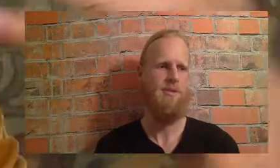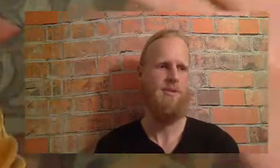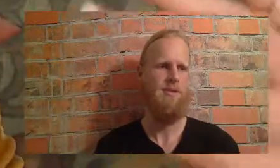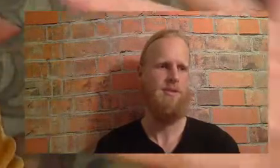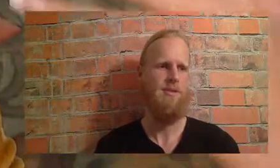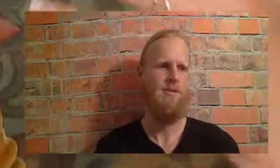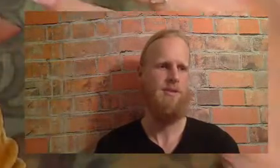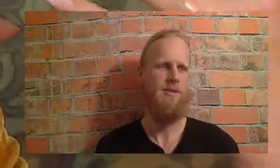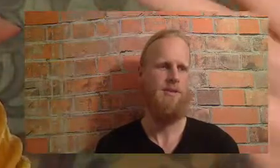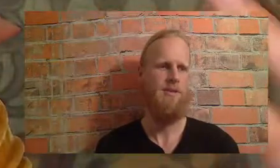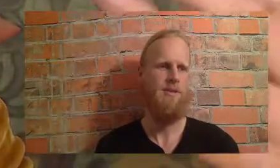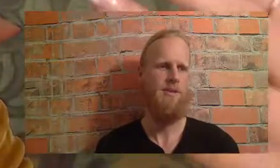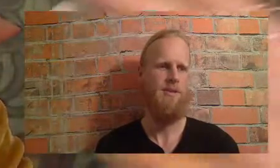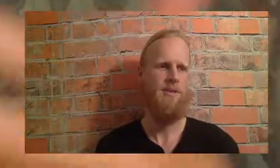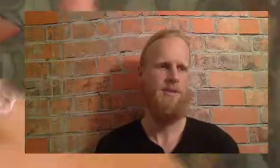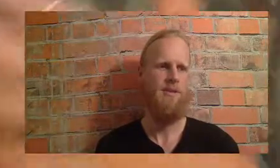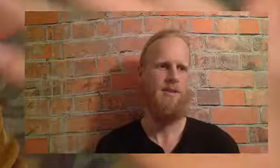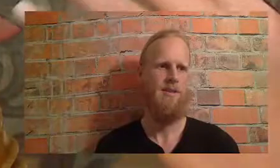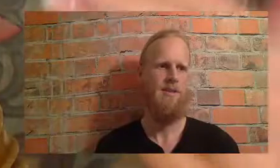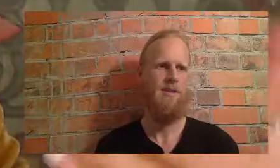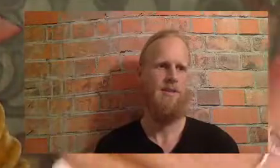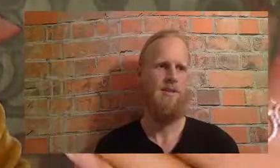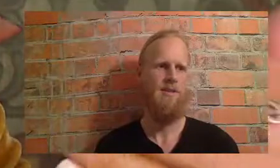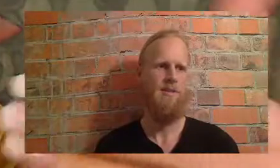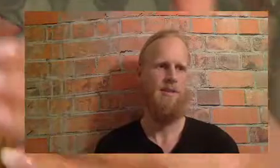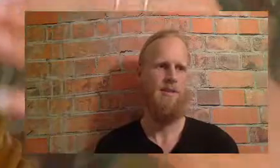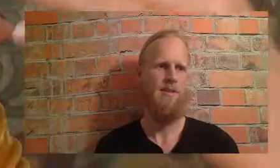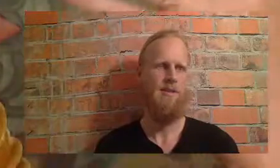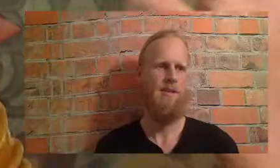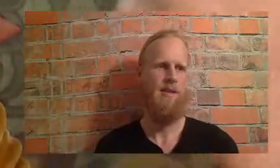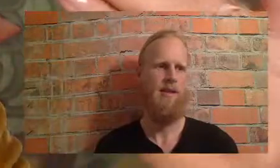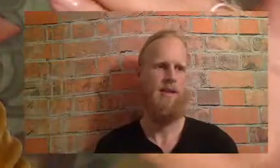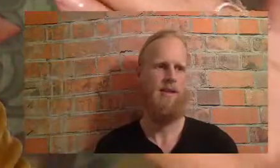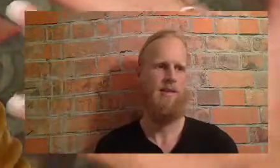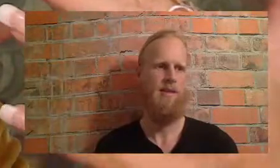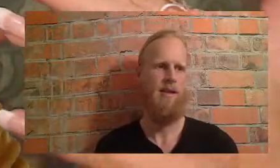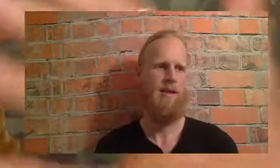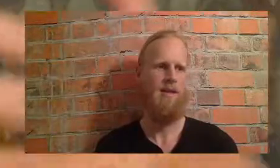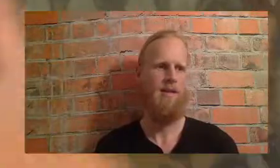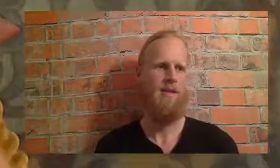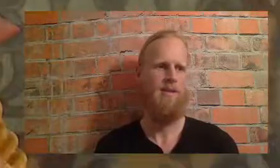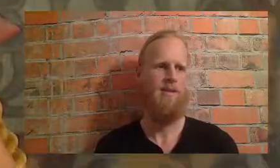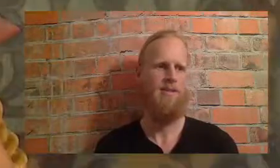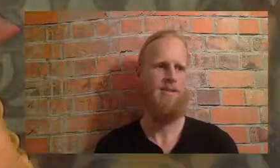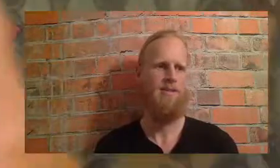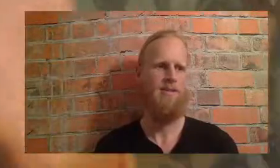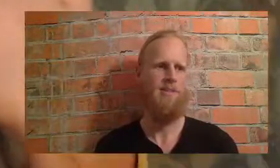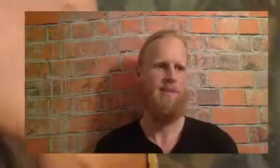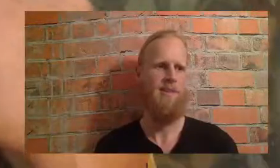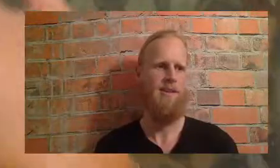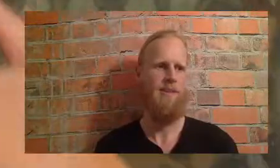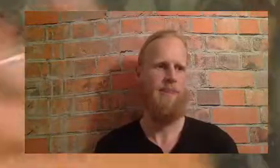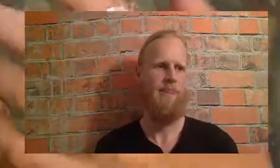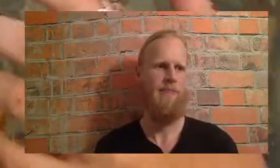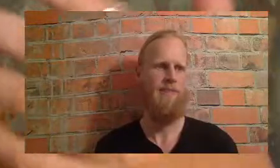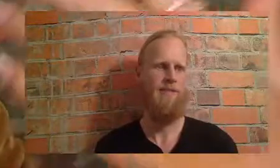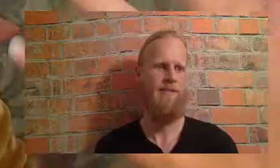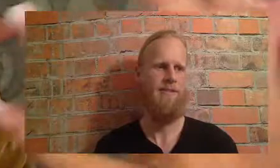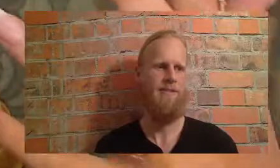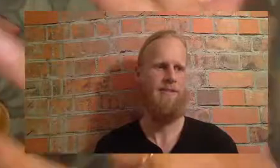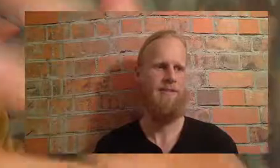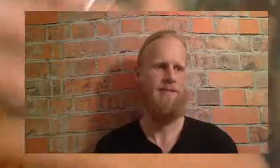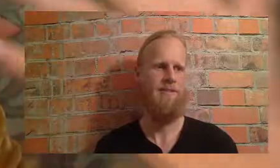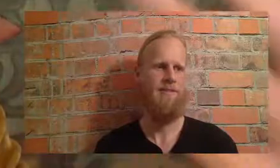clear decades and generations of ancestral pain and cultural conditioning and trauma and grief and anger